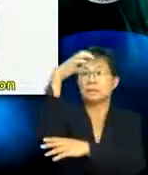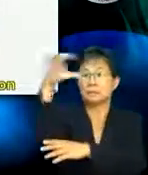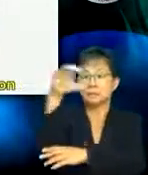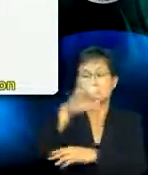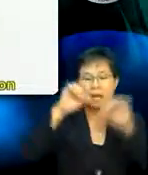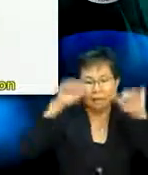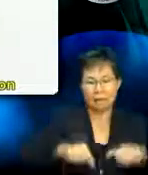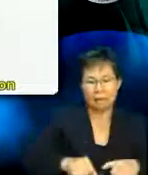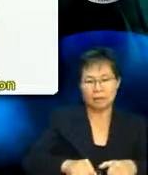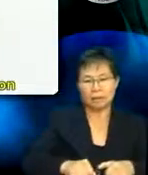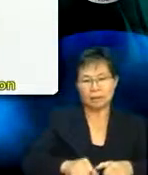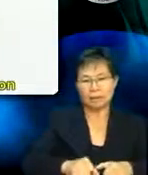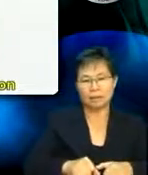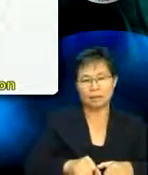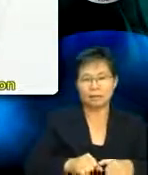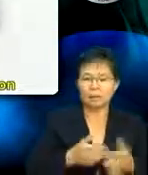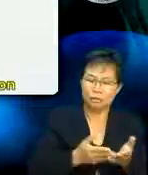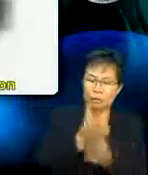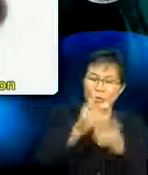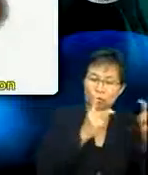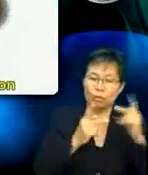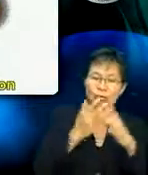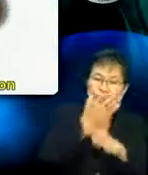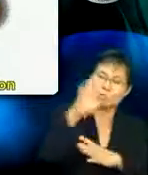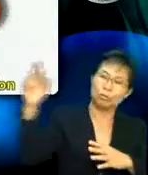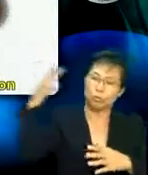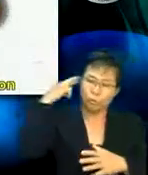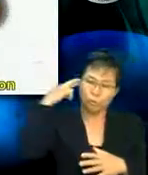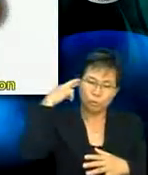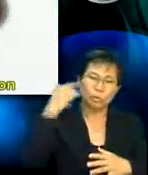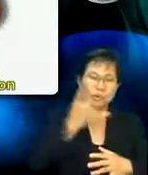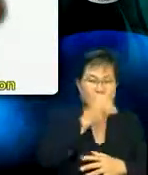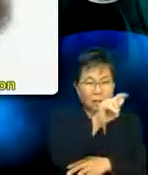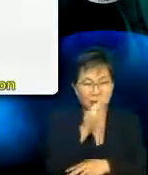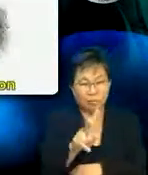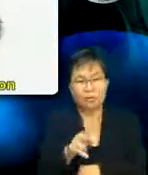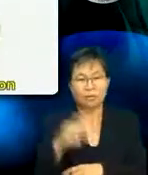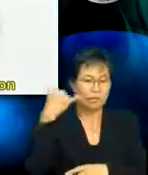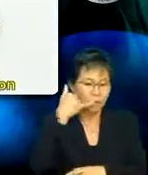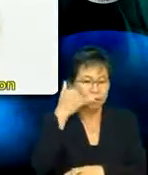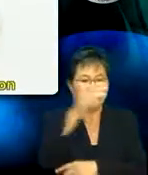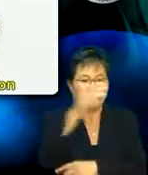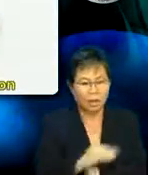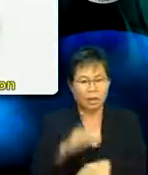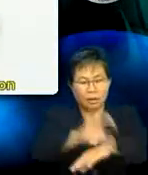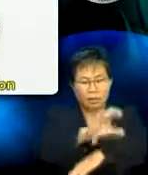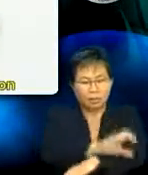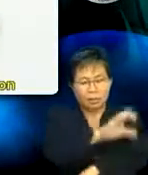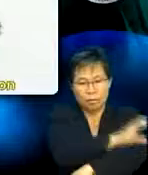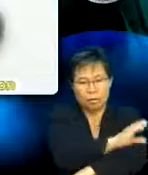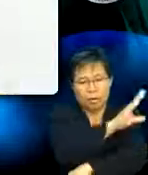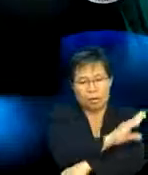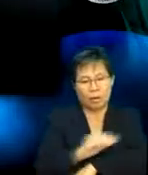instant communication through radio, television, telephones, and computers anywhere in the